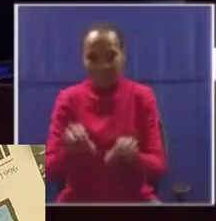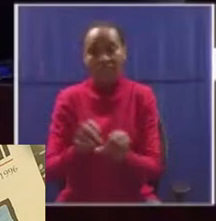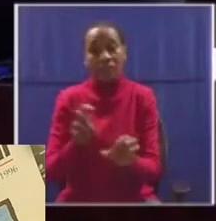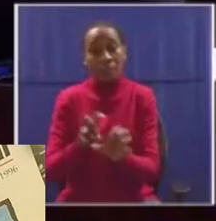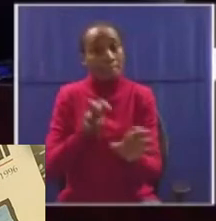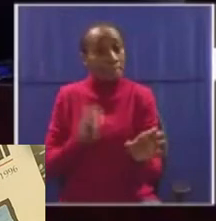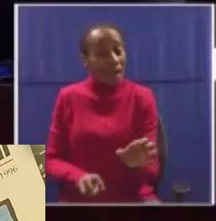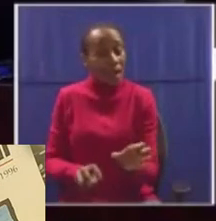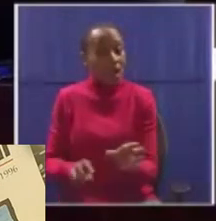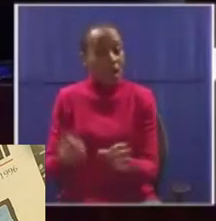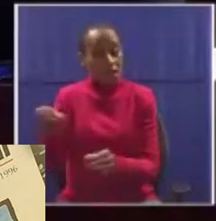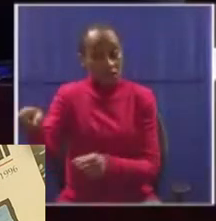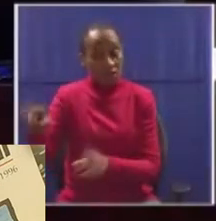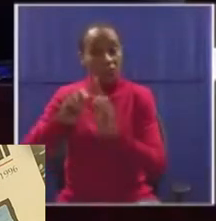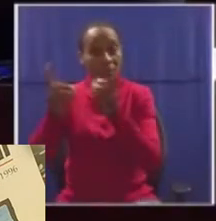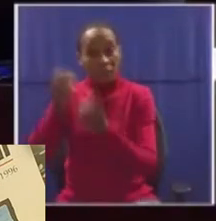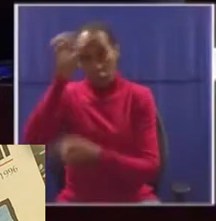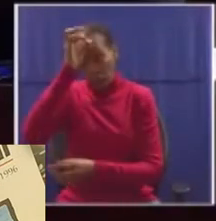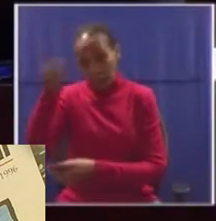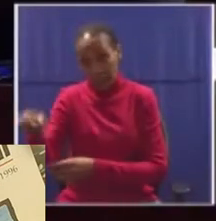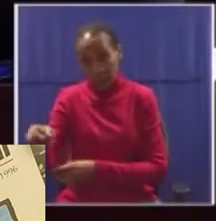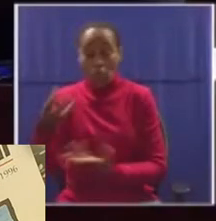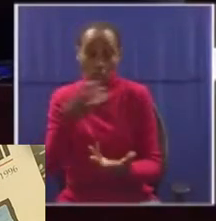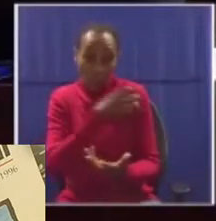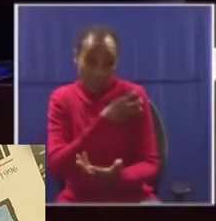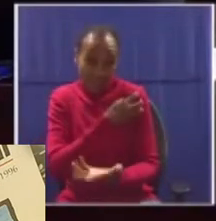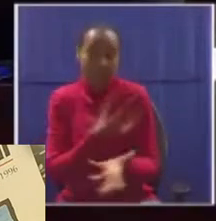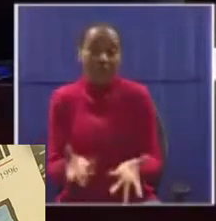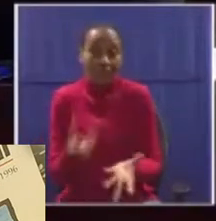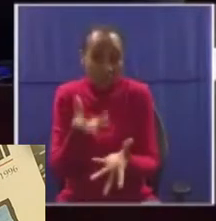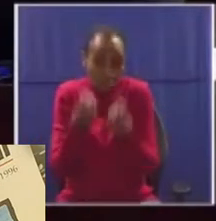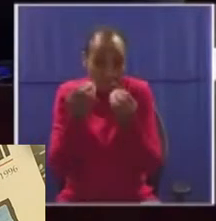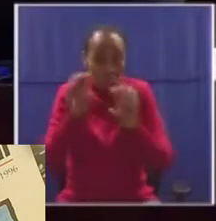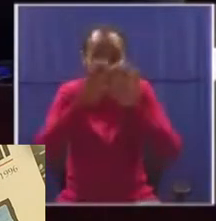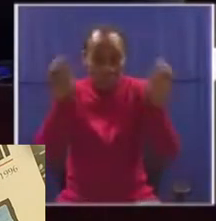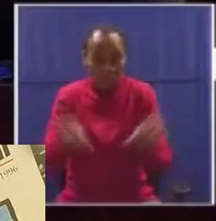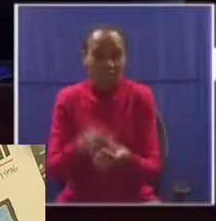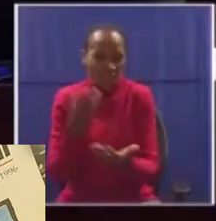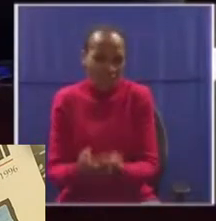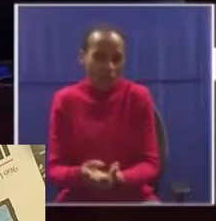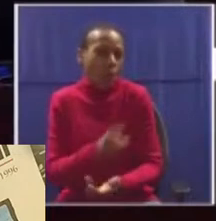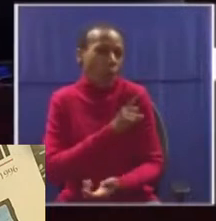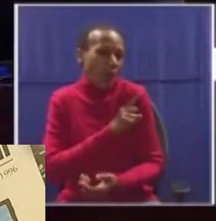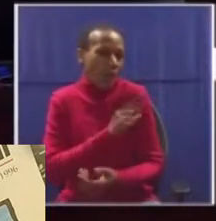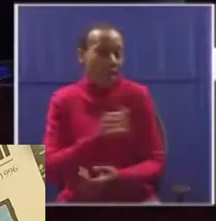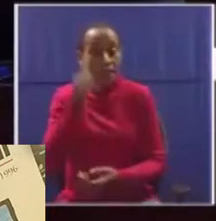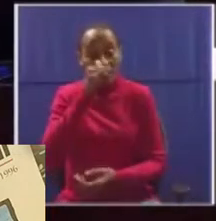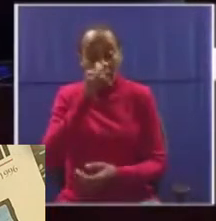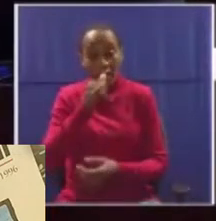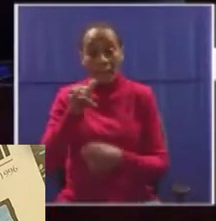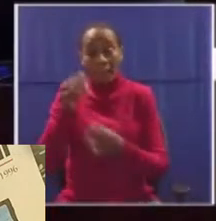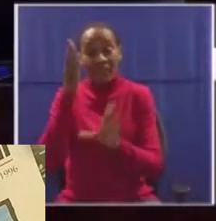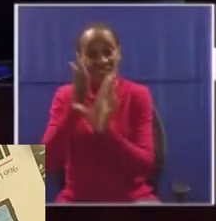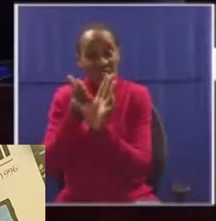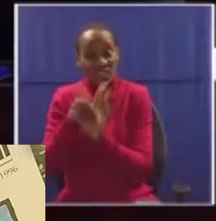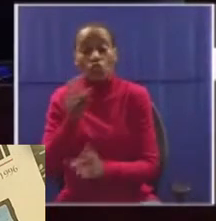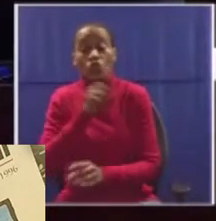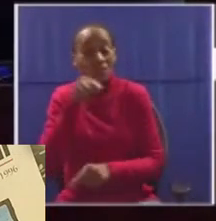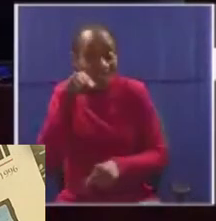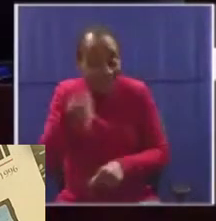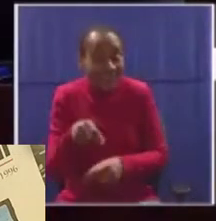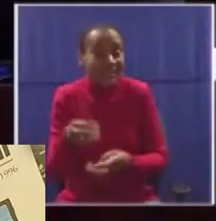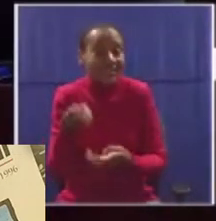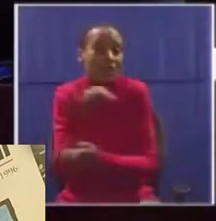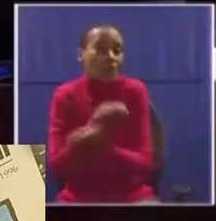minister of police motivates the exemption on the basis that crime intelligence uses such listed equipment to